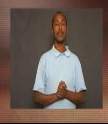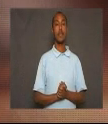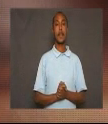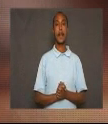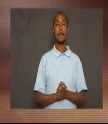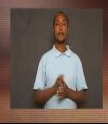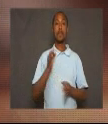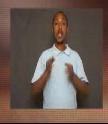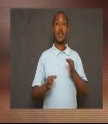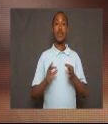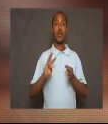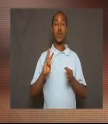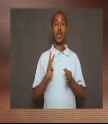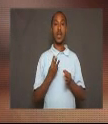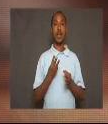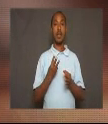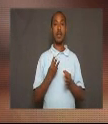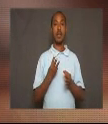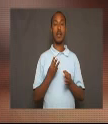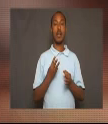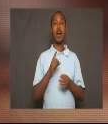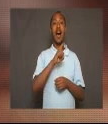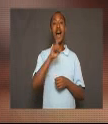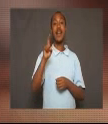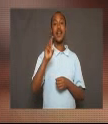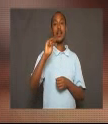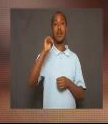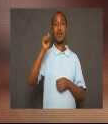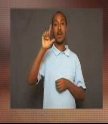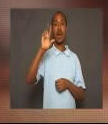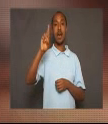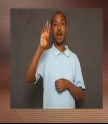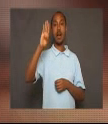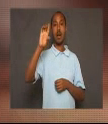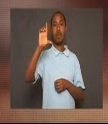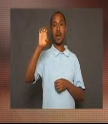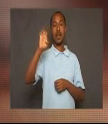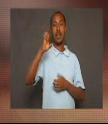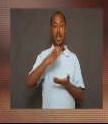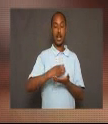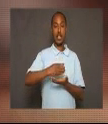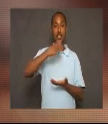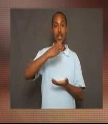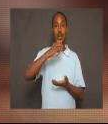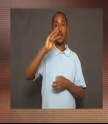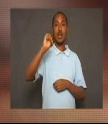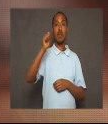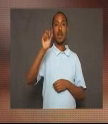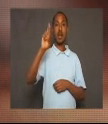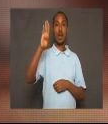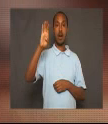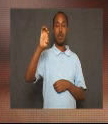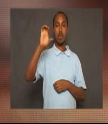If we were to pour 100 marbles into a glass jar, the marbles would